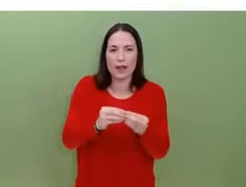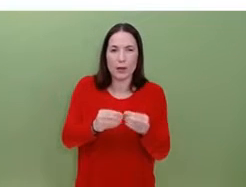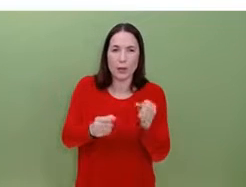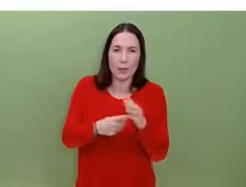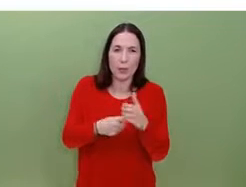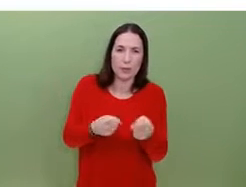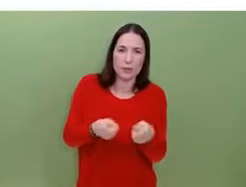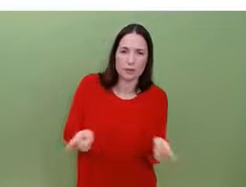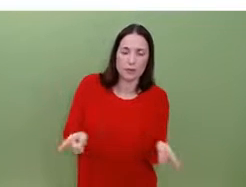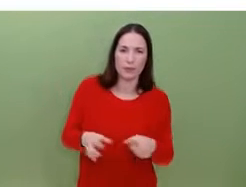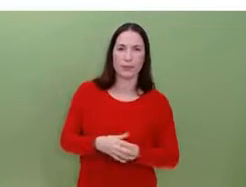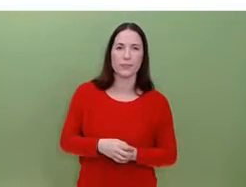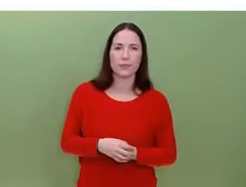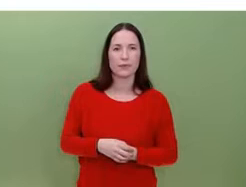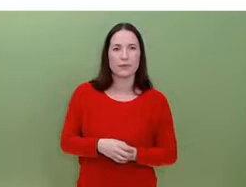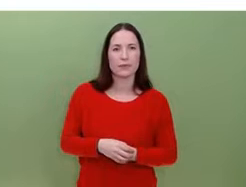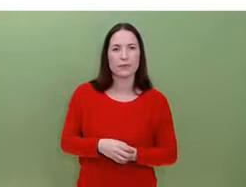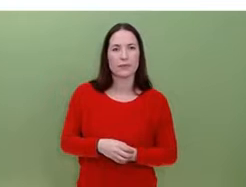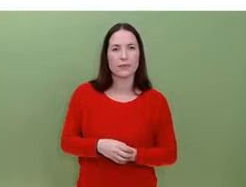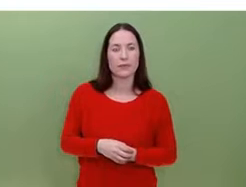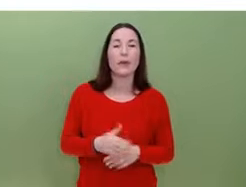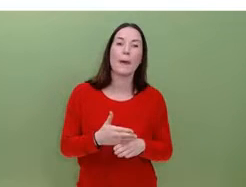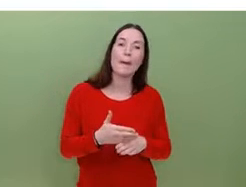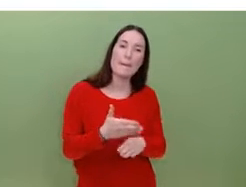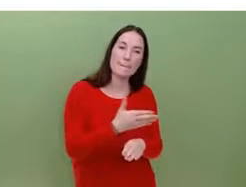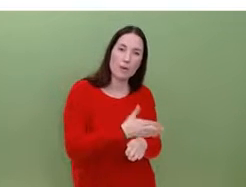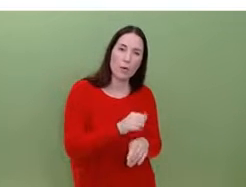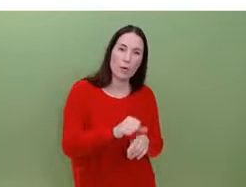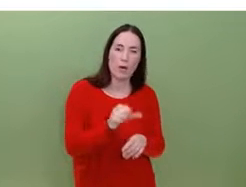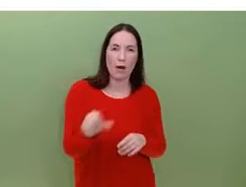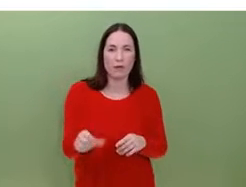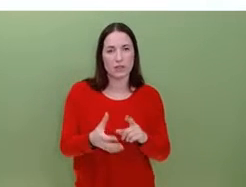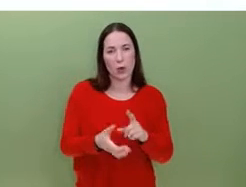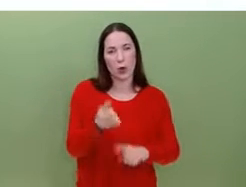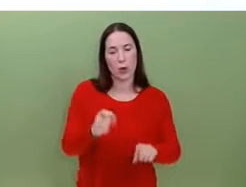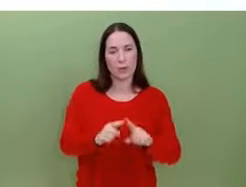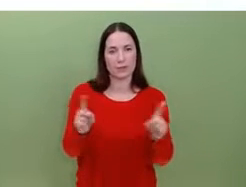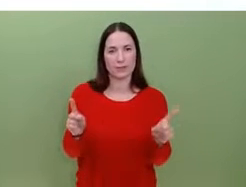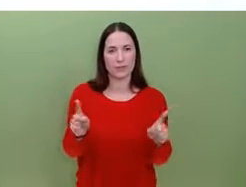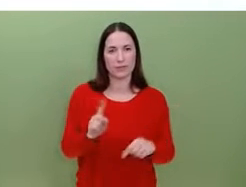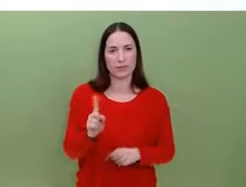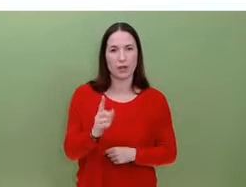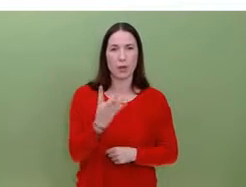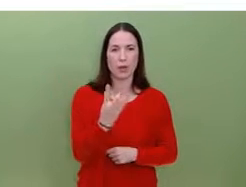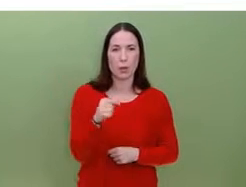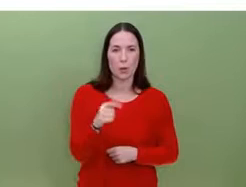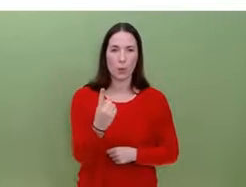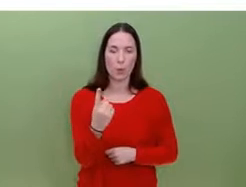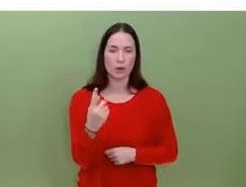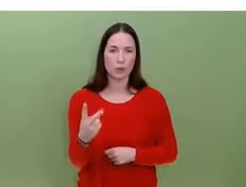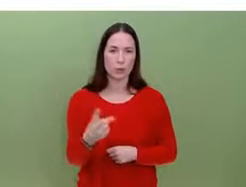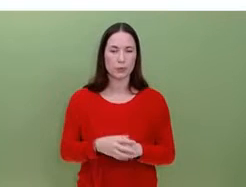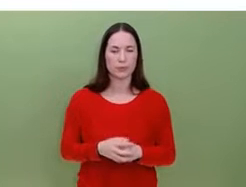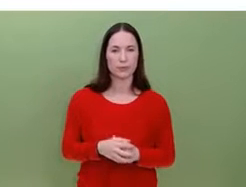The average goal difference before versus after an intervention was 4.12. A change score